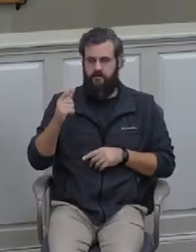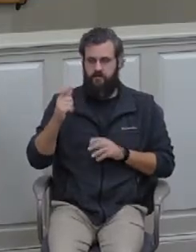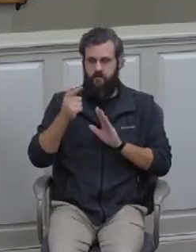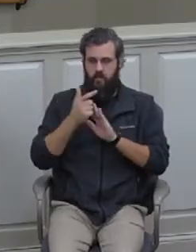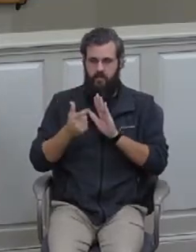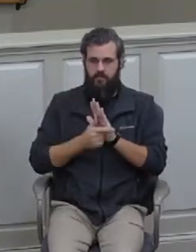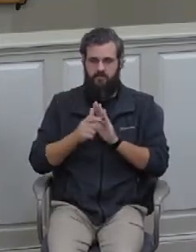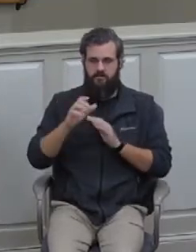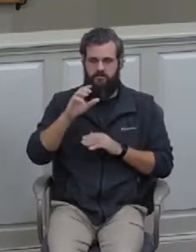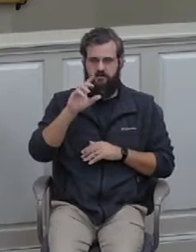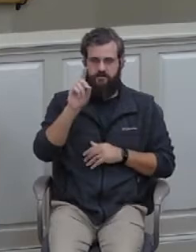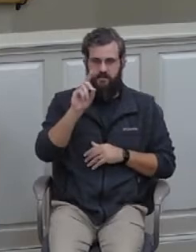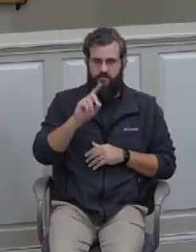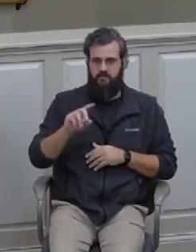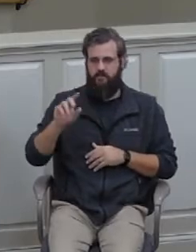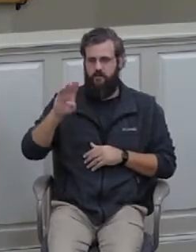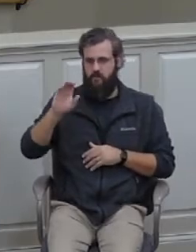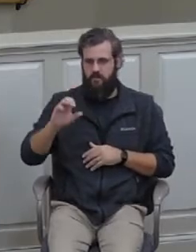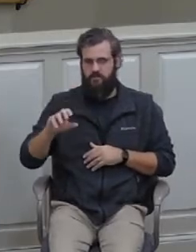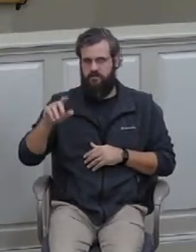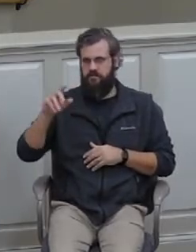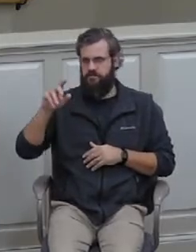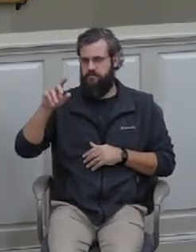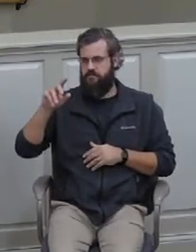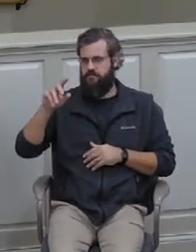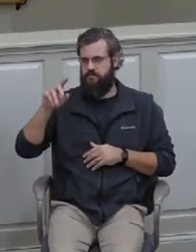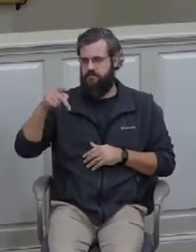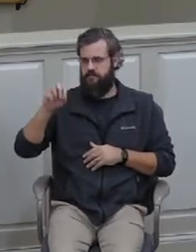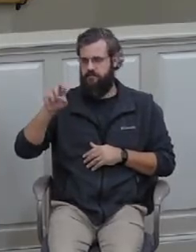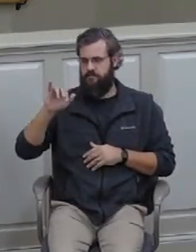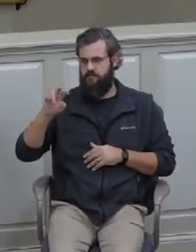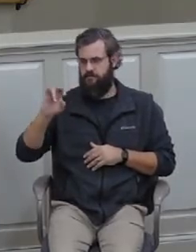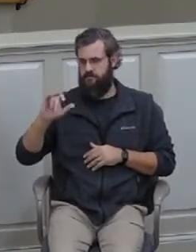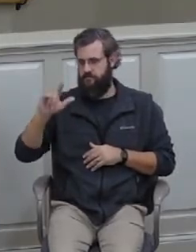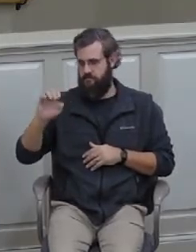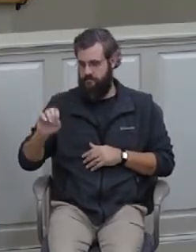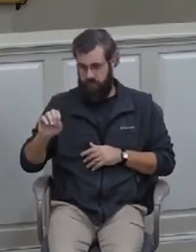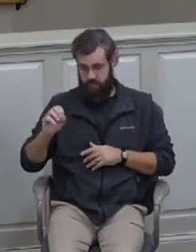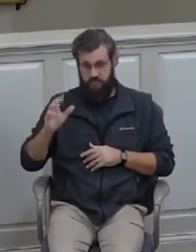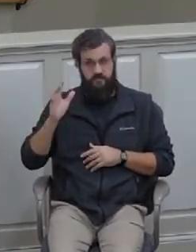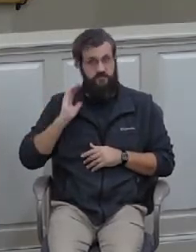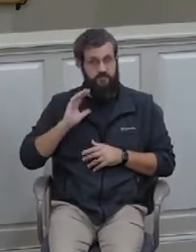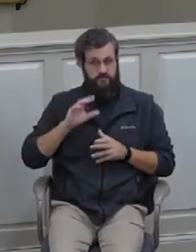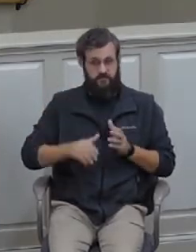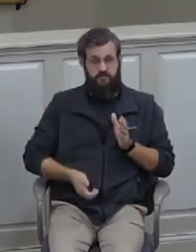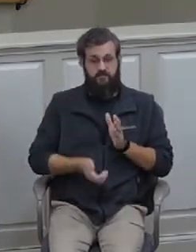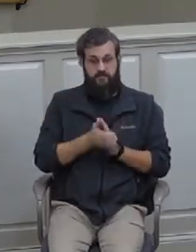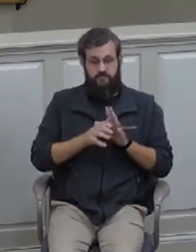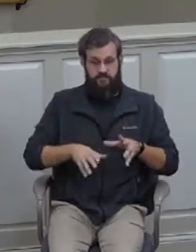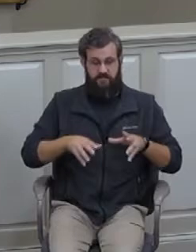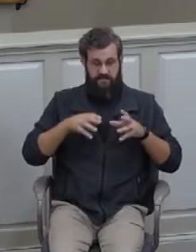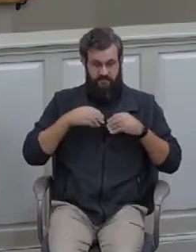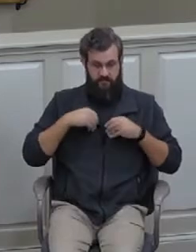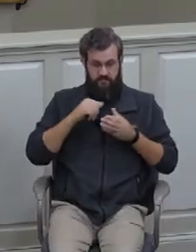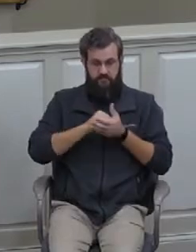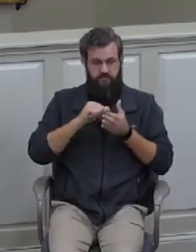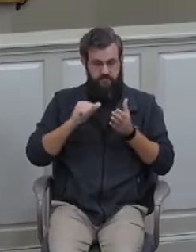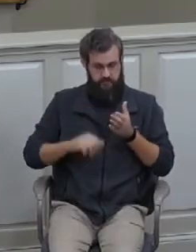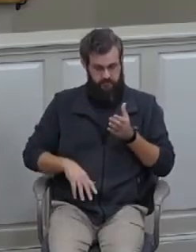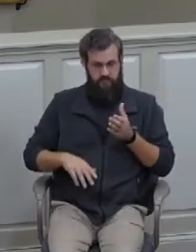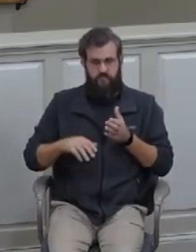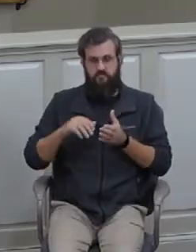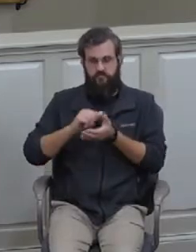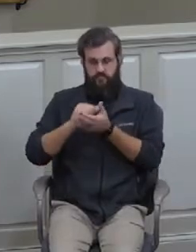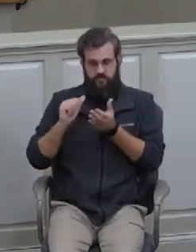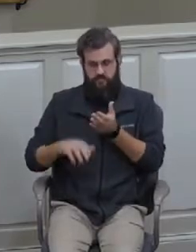the cities of Danville and Perryville, which constitutes all remaining sections of previously adopted zoning ordinance, so as to repeal